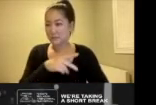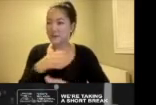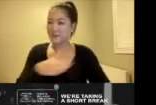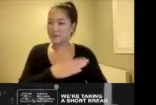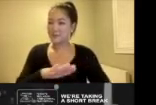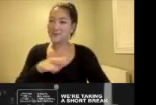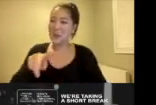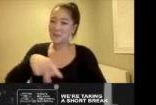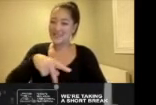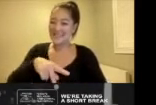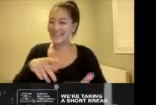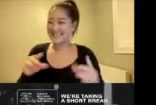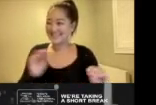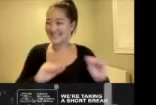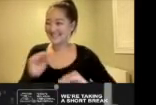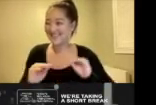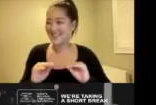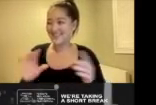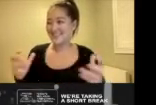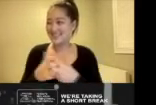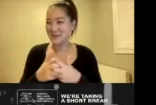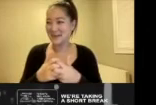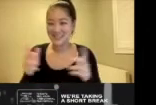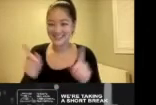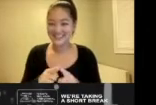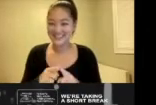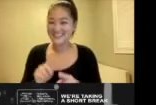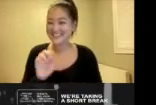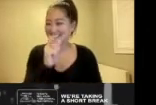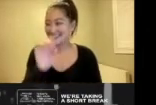Okay, I guess we're rushing again.